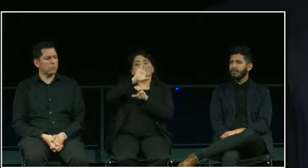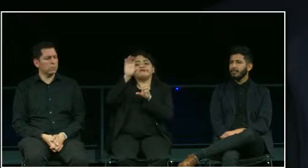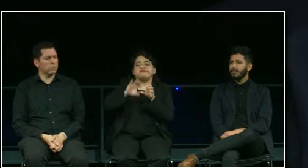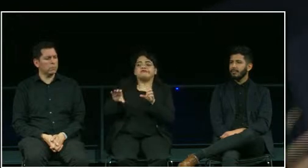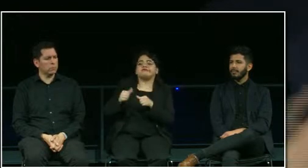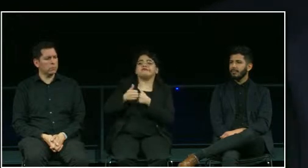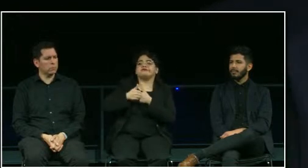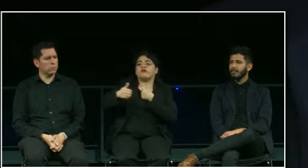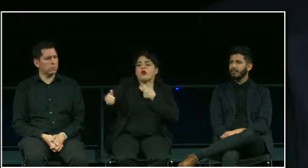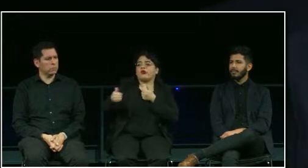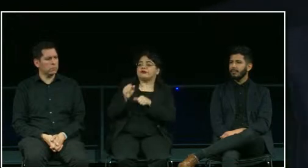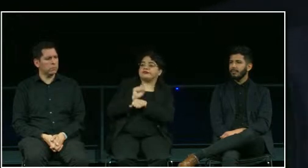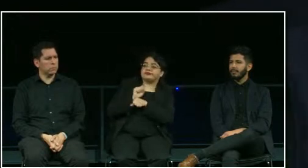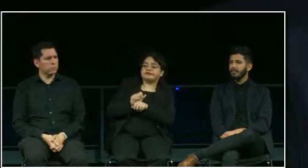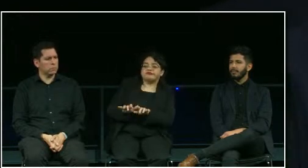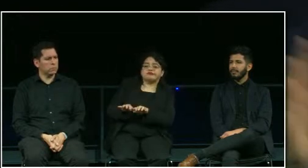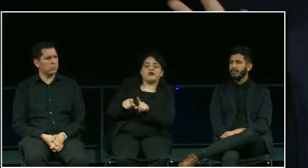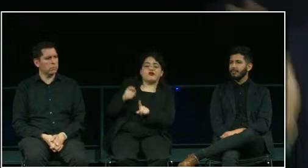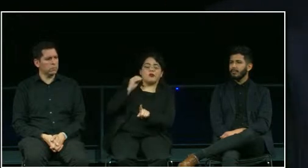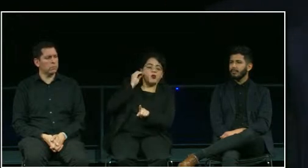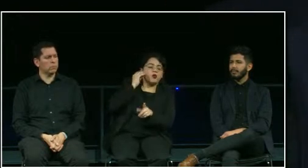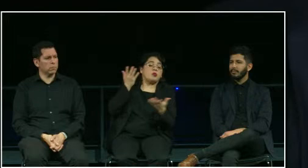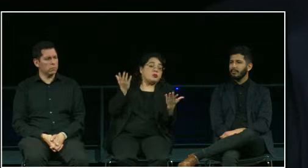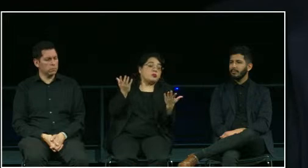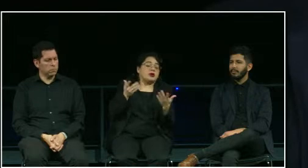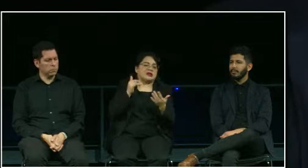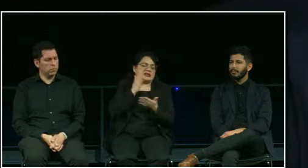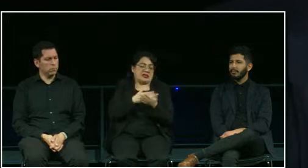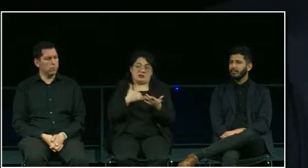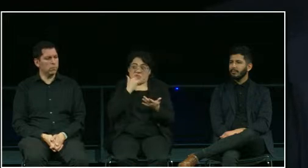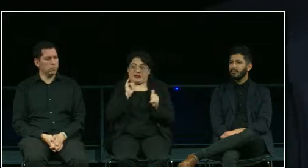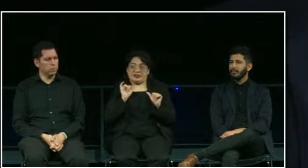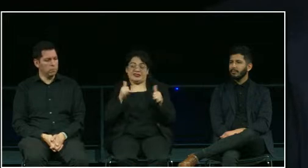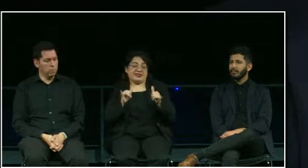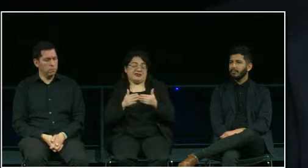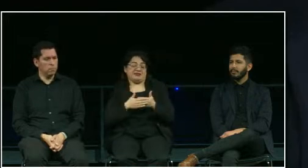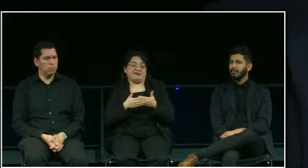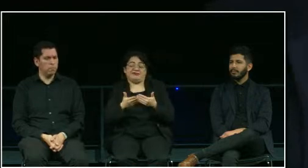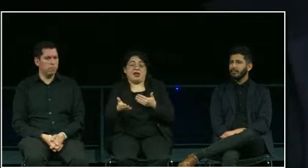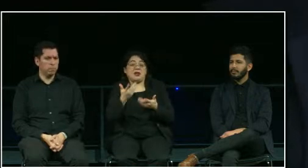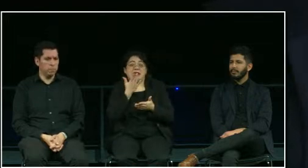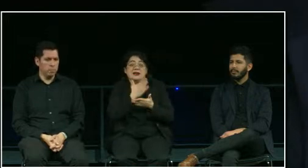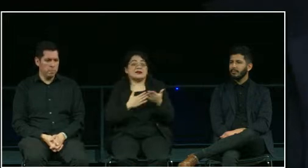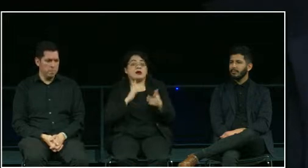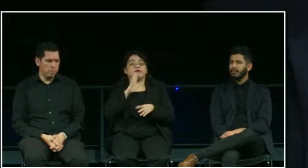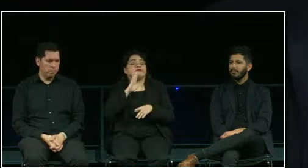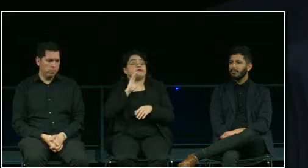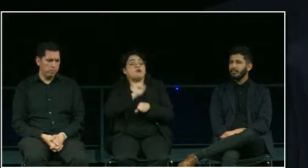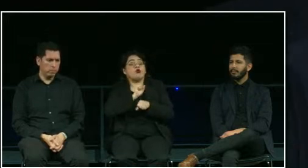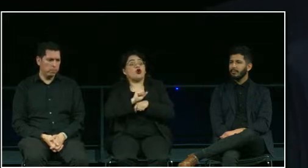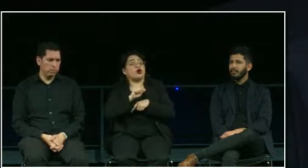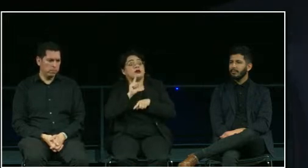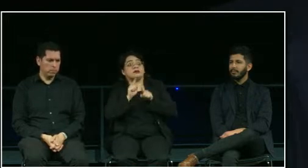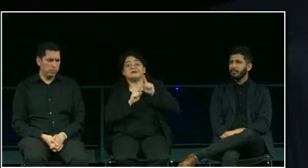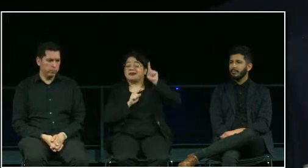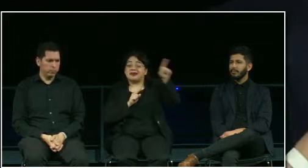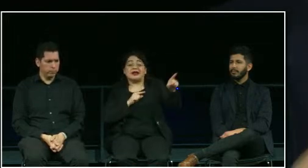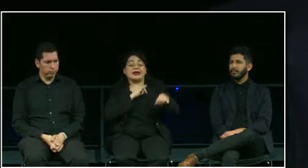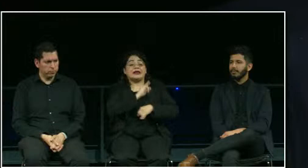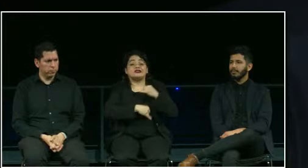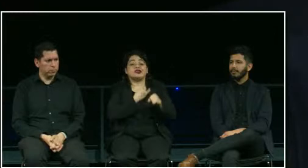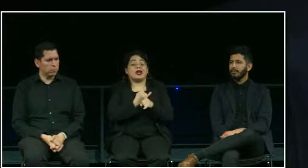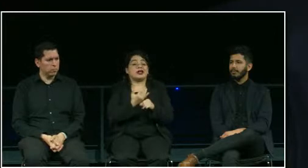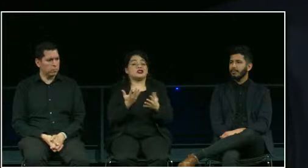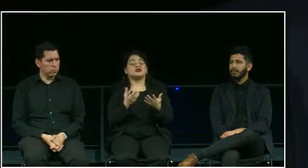that had to be in the studio, that had to work. Now there's people who have moved all over the US and internationally, and they work. But I think for us, when we were